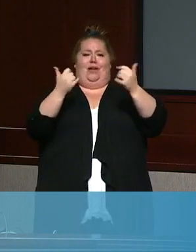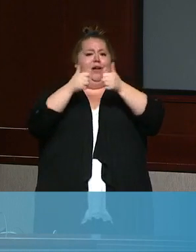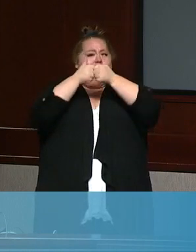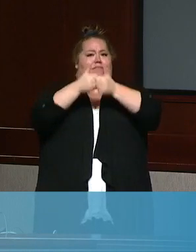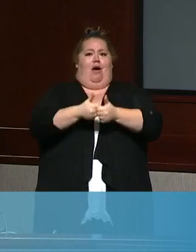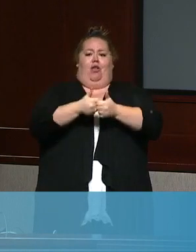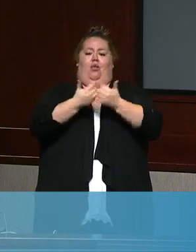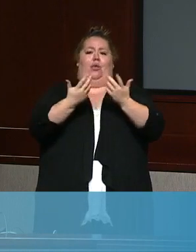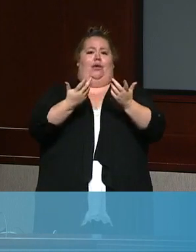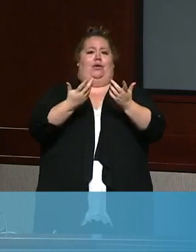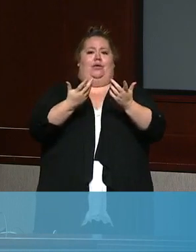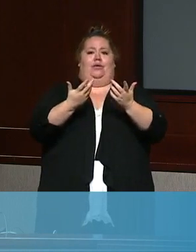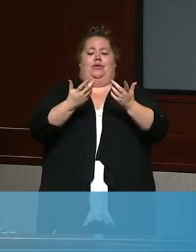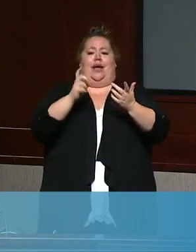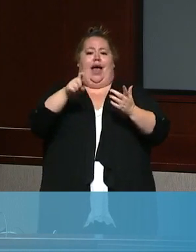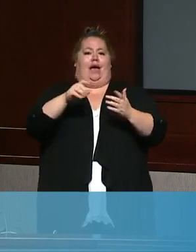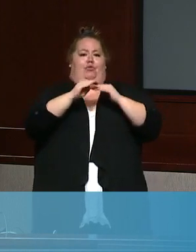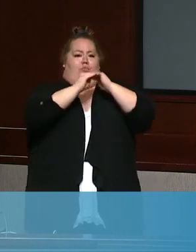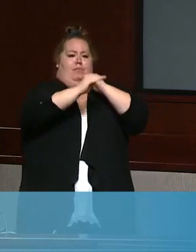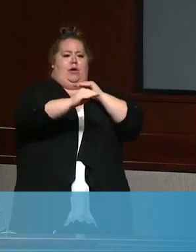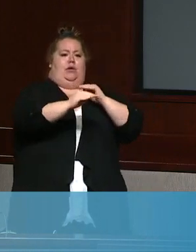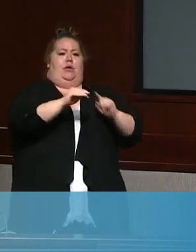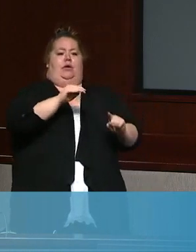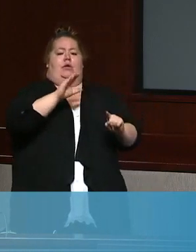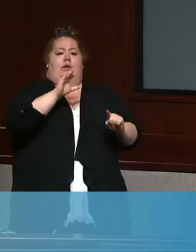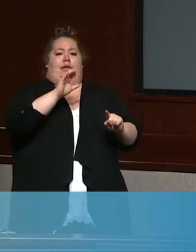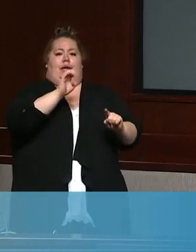a case rate of